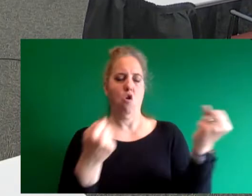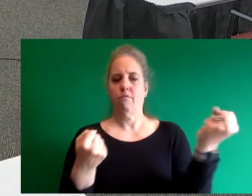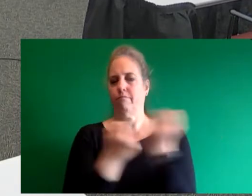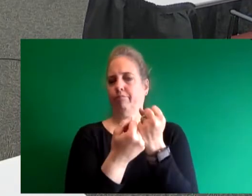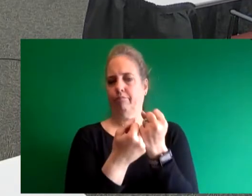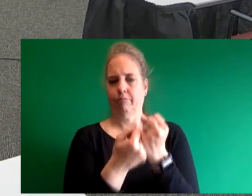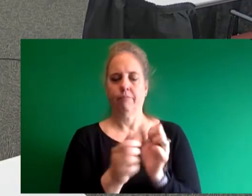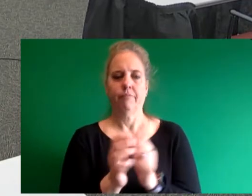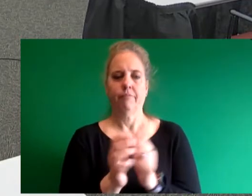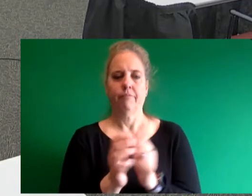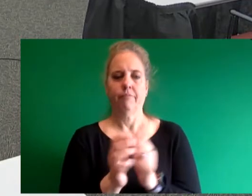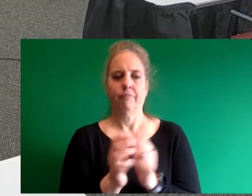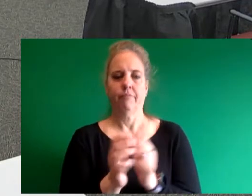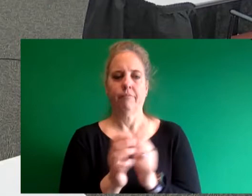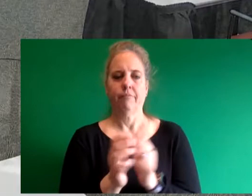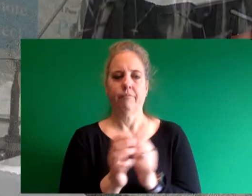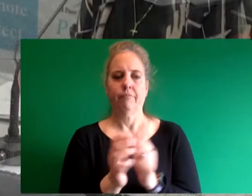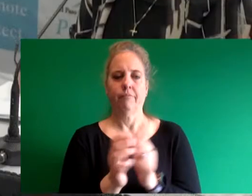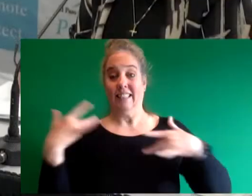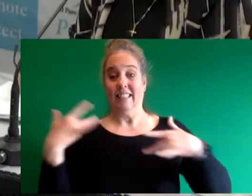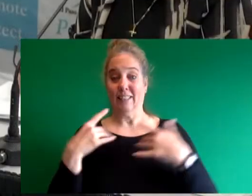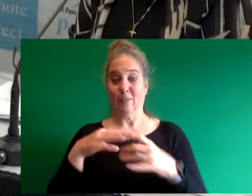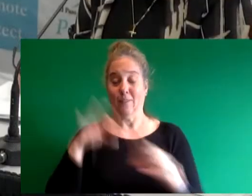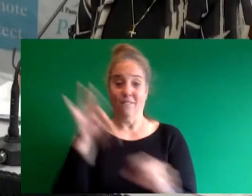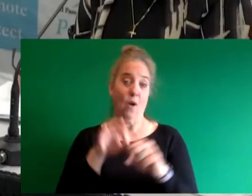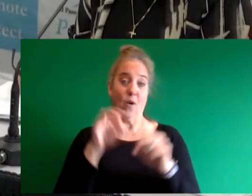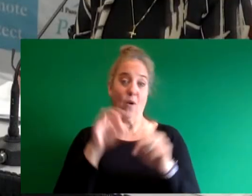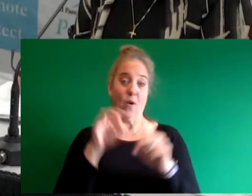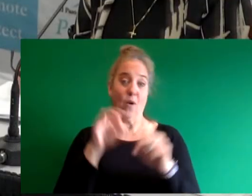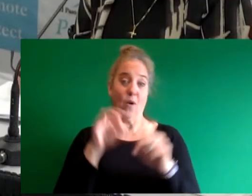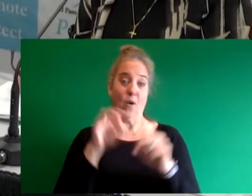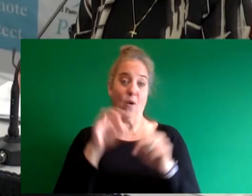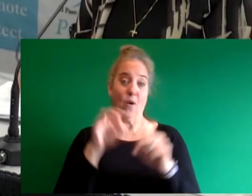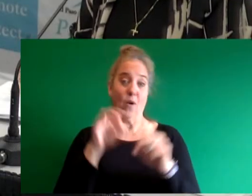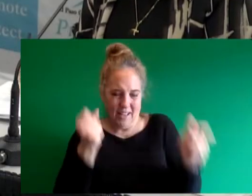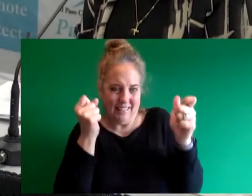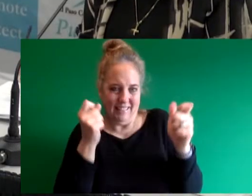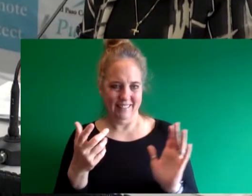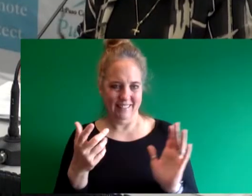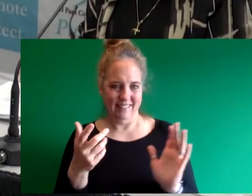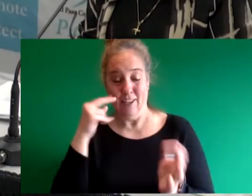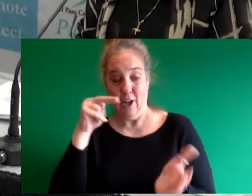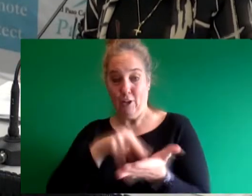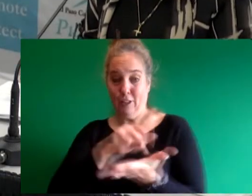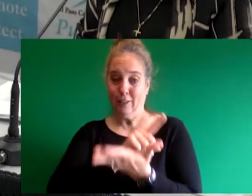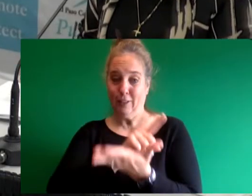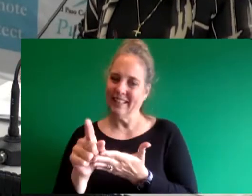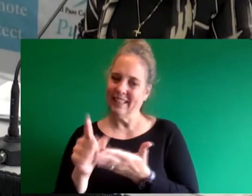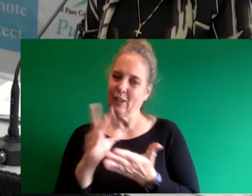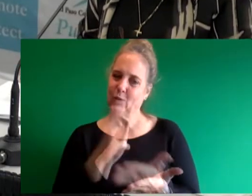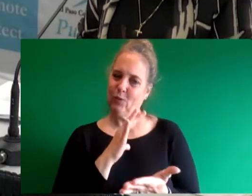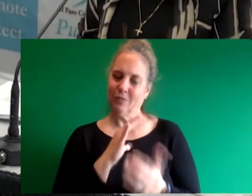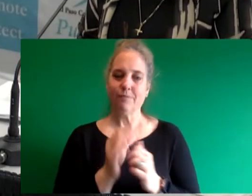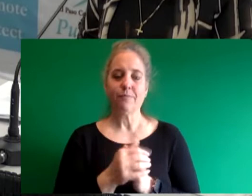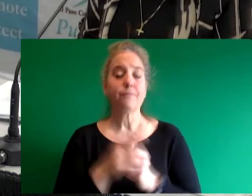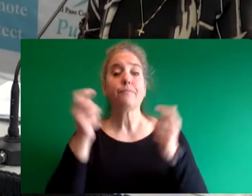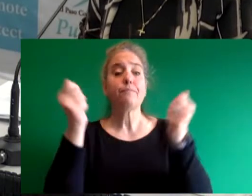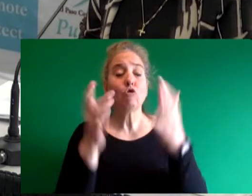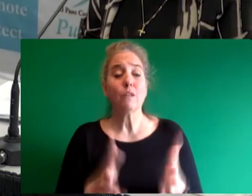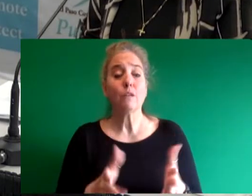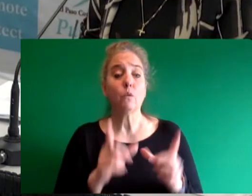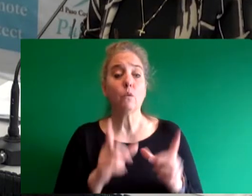National Nurses Week. Now we can move on to Director's Report, two parts. First, an update on